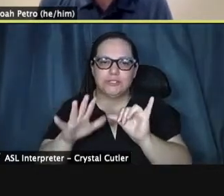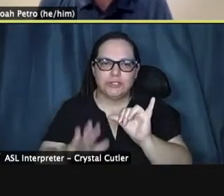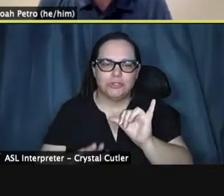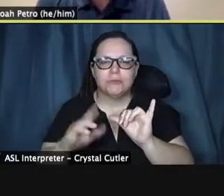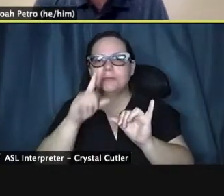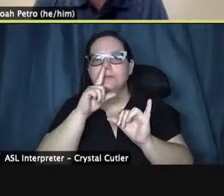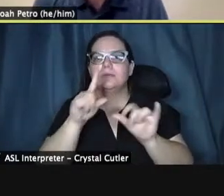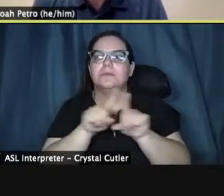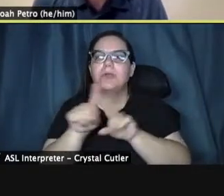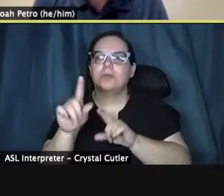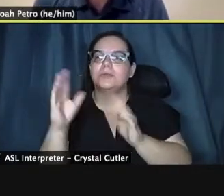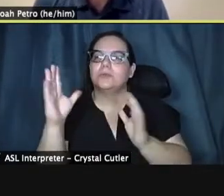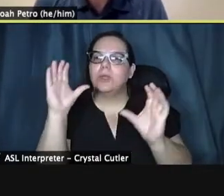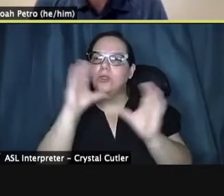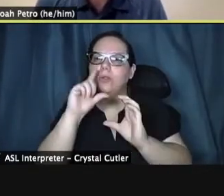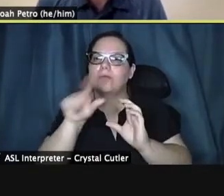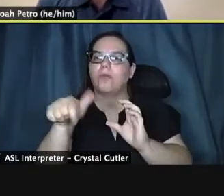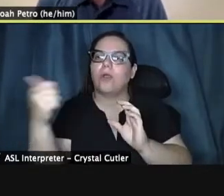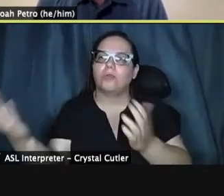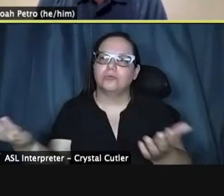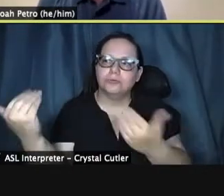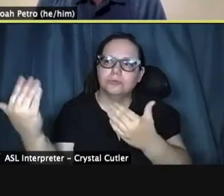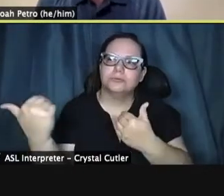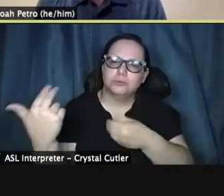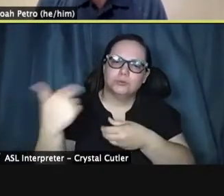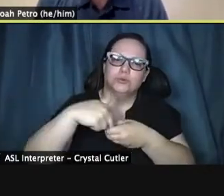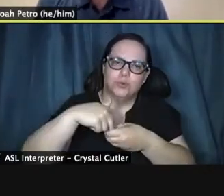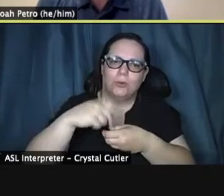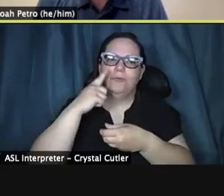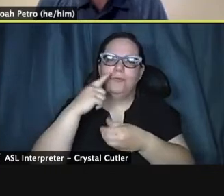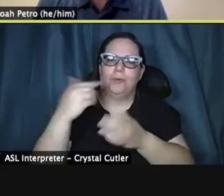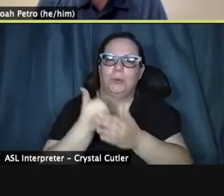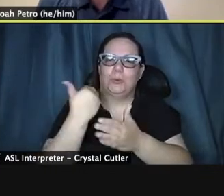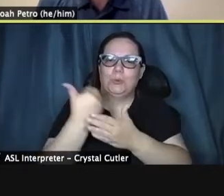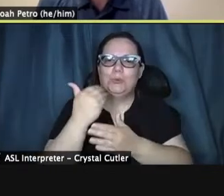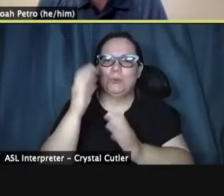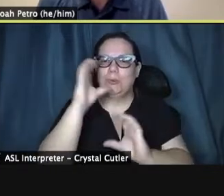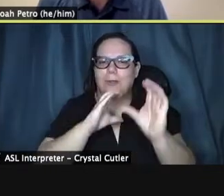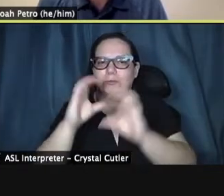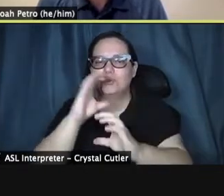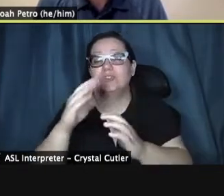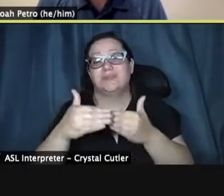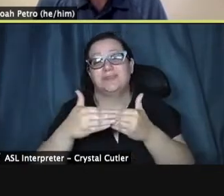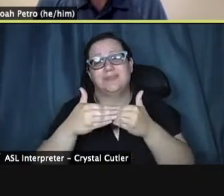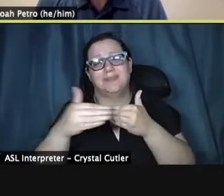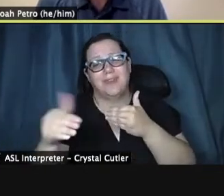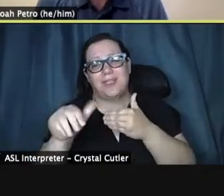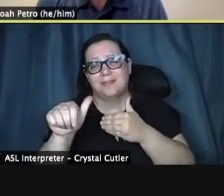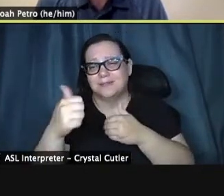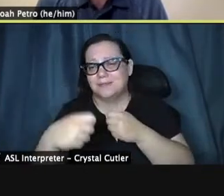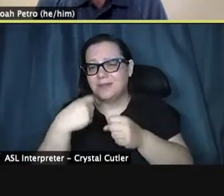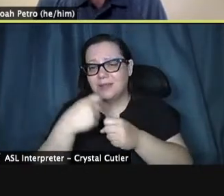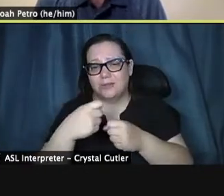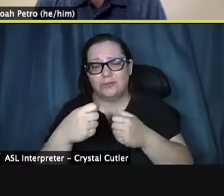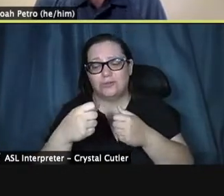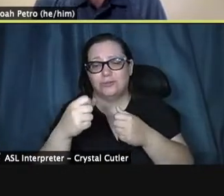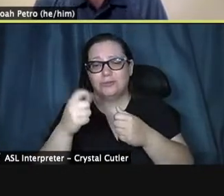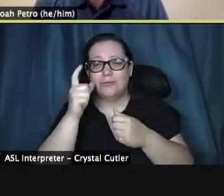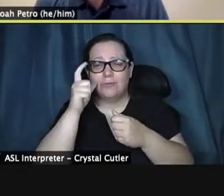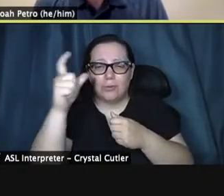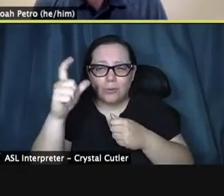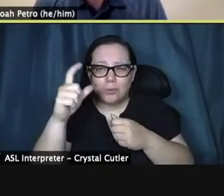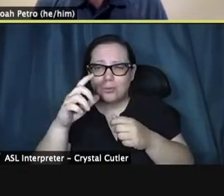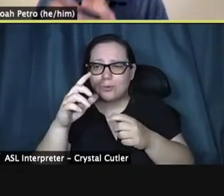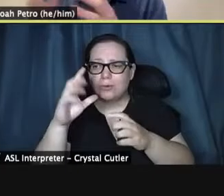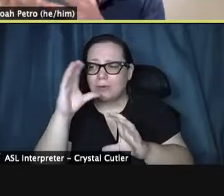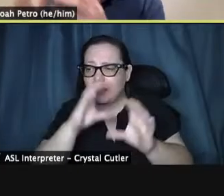others to join us in this new era of exploration. And the next decade of lunar exploration is going to be incredibly profound in its